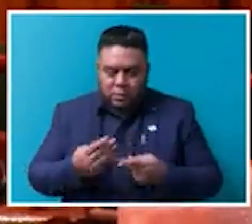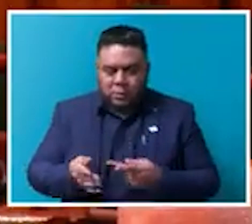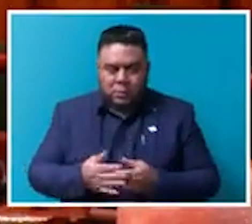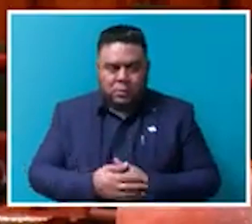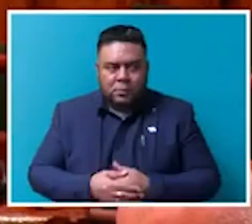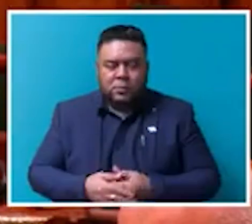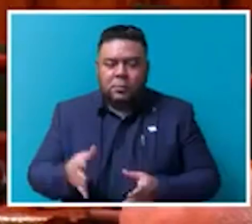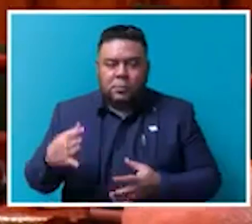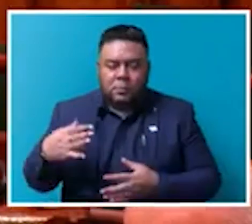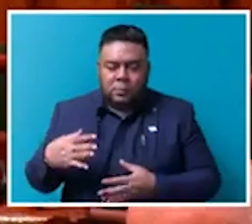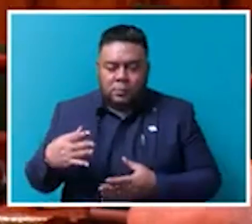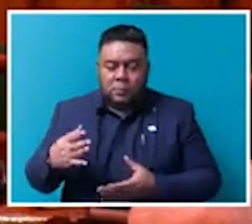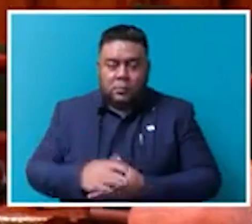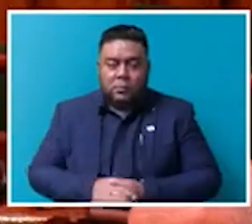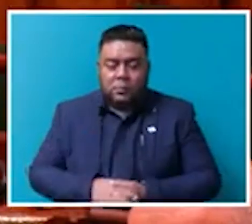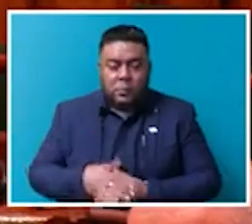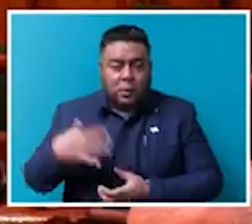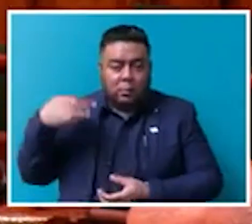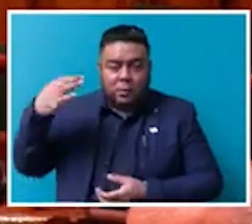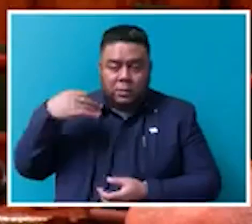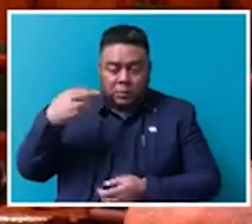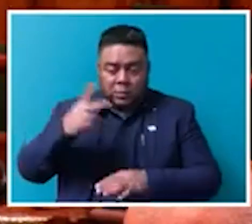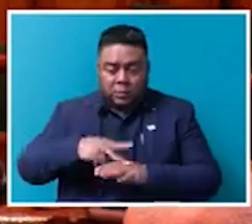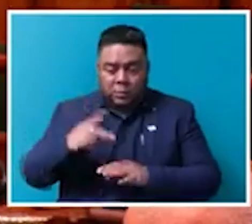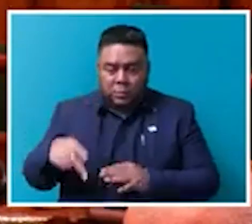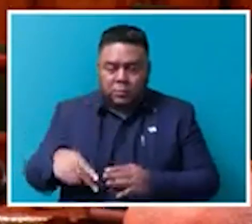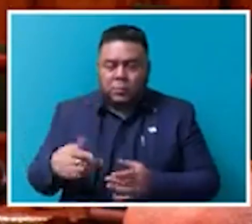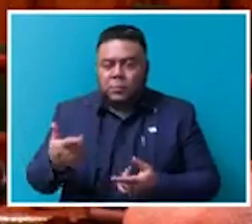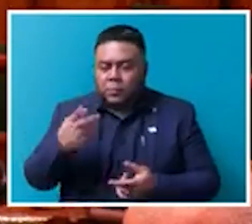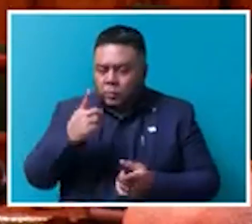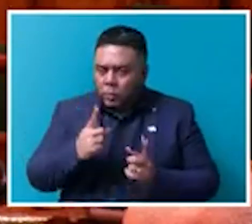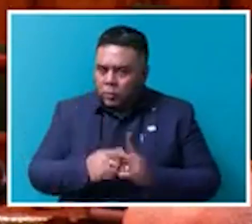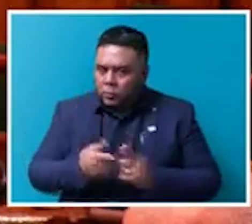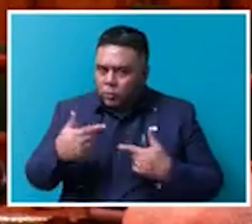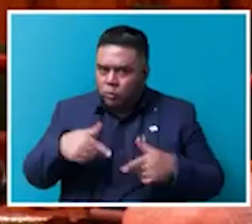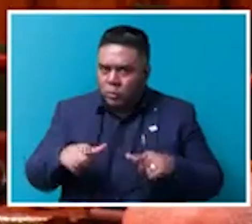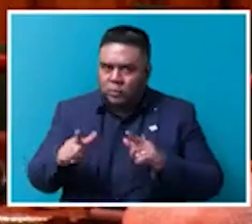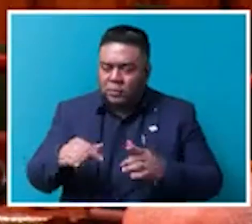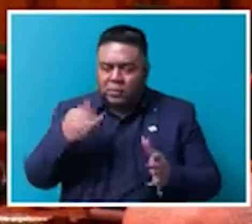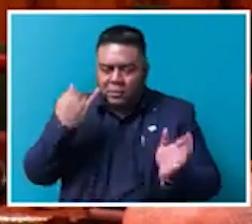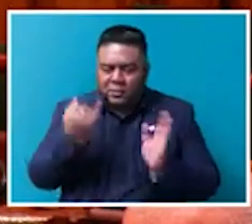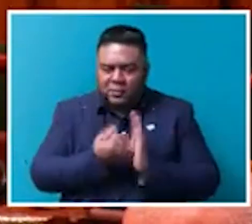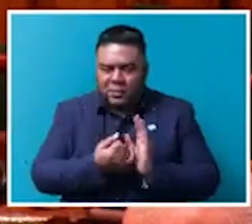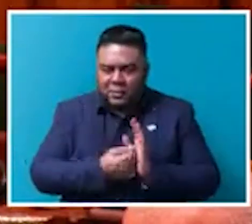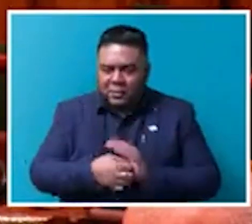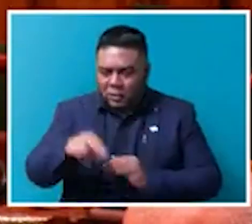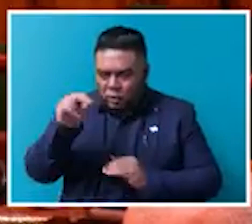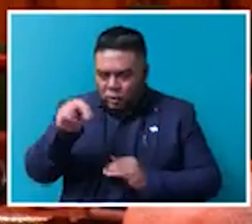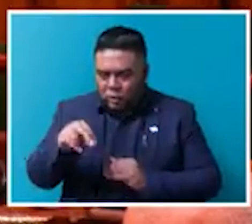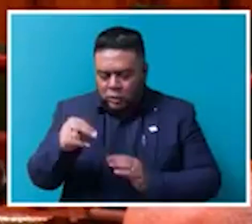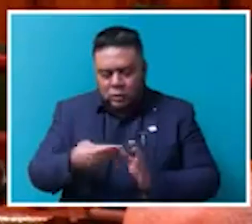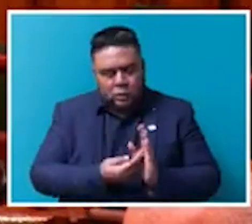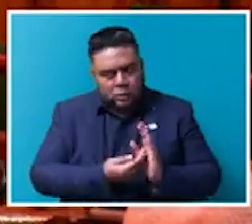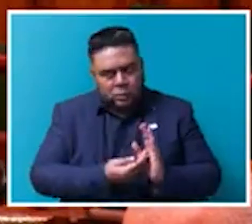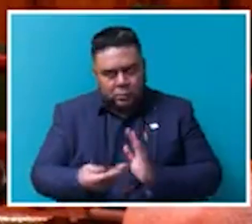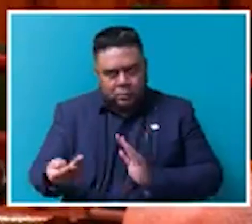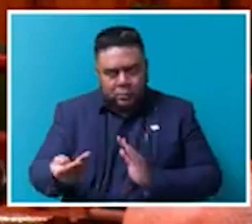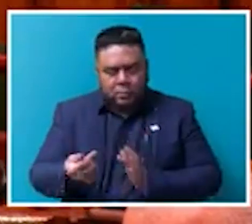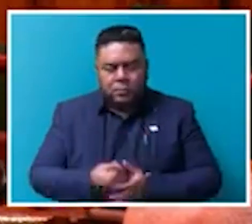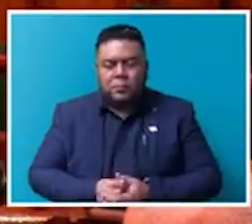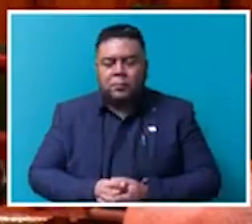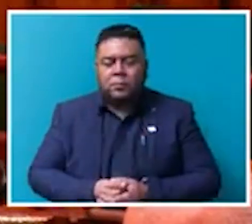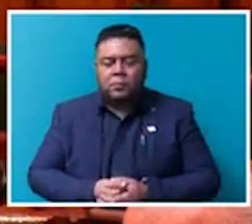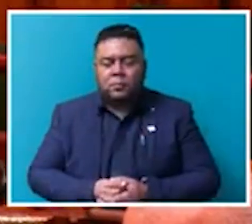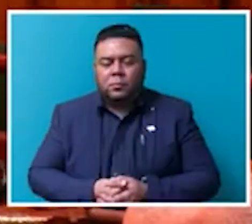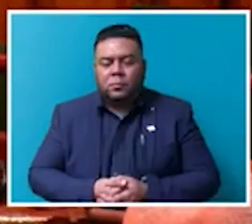as swiftly as possible to meet your travel and identification needs. We expect